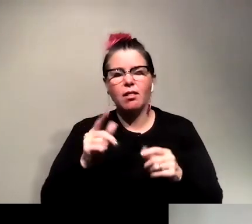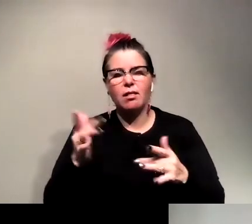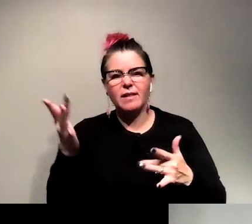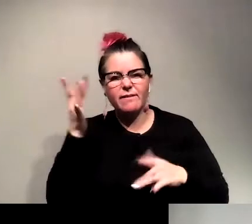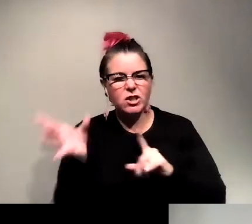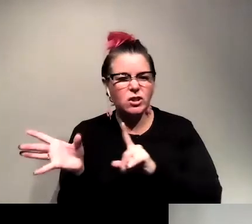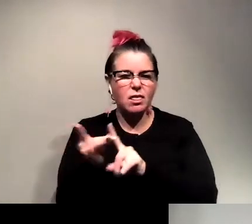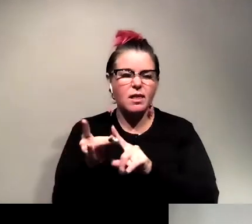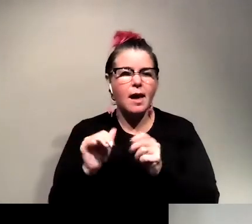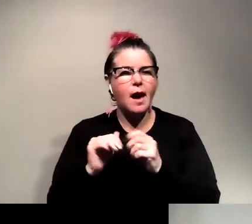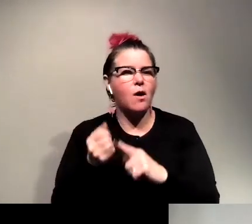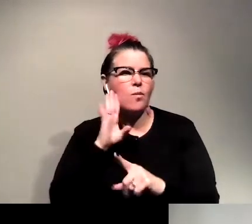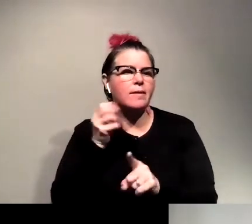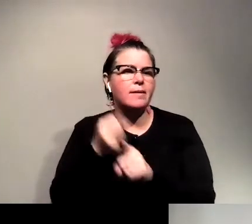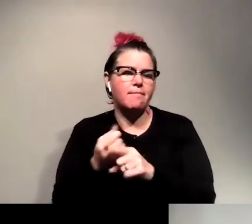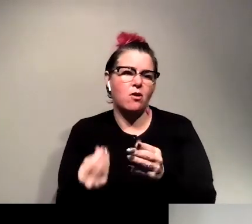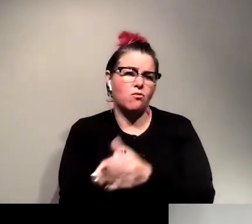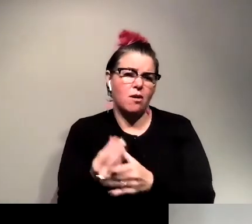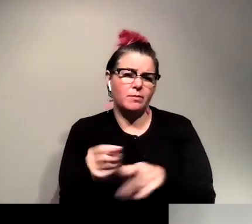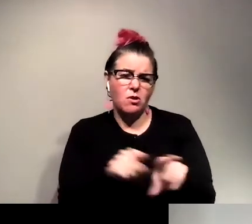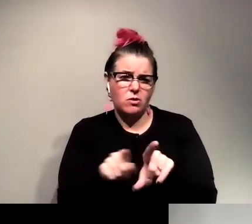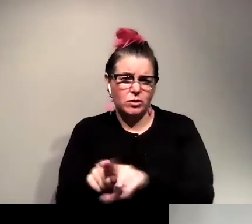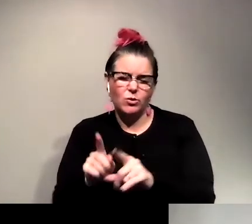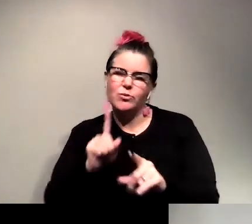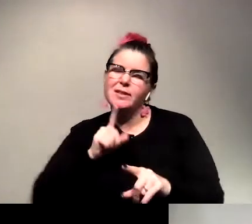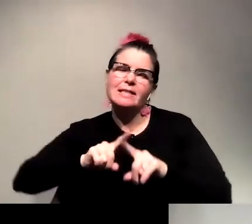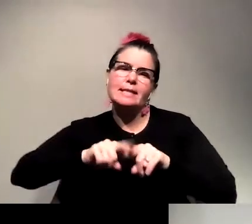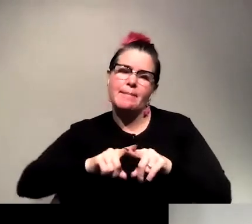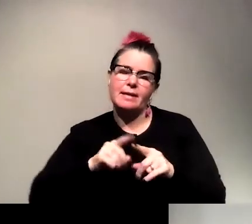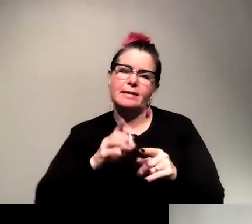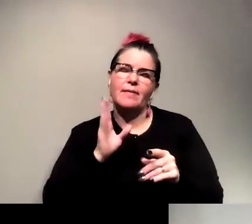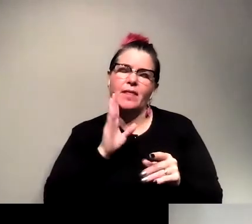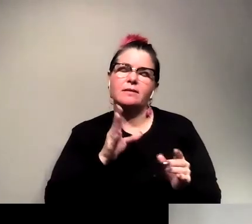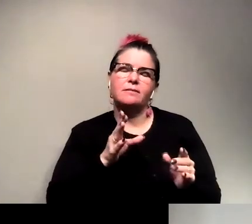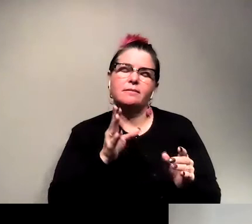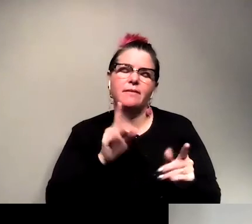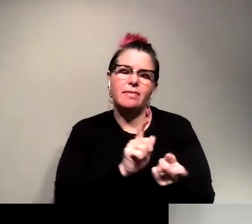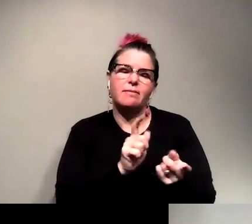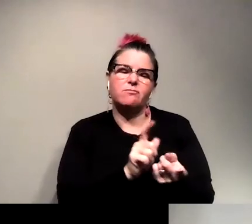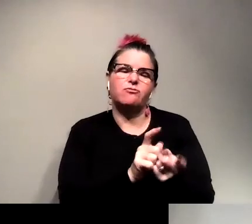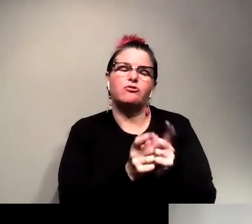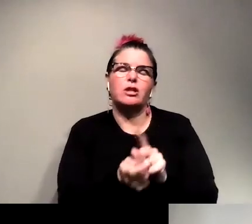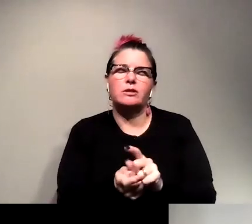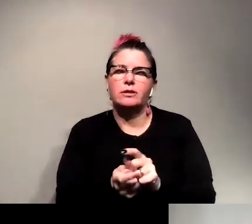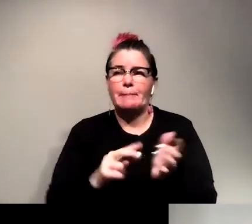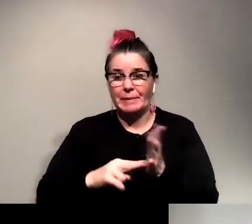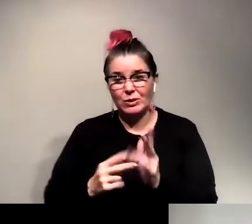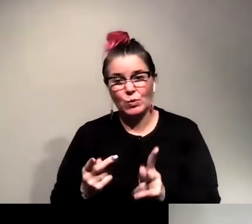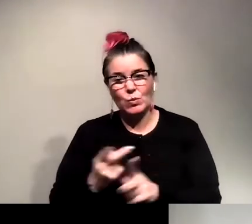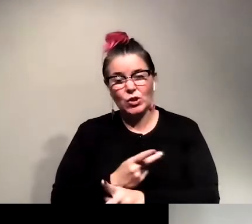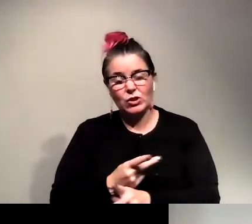are affecting our crops as well. So it just depends. I think things are changing. Worse,